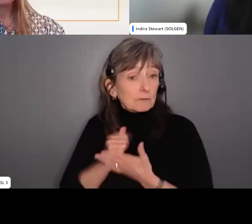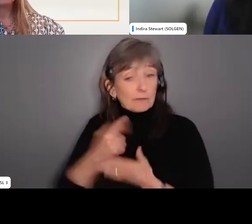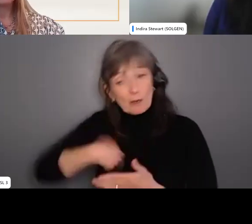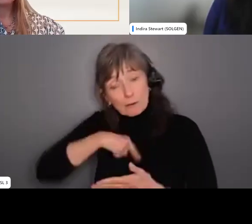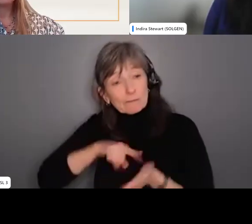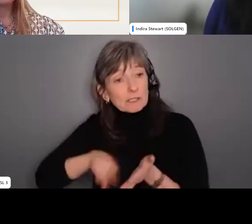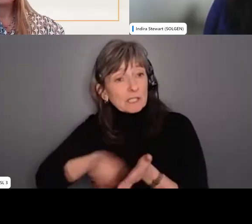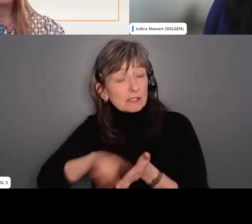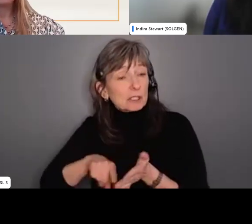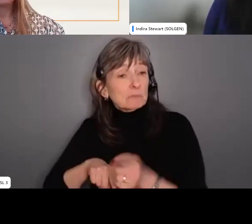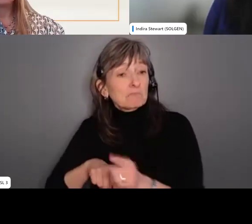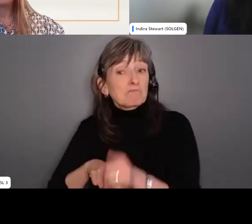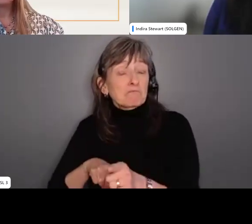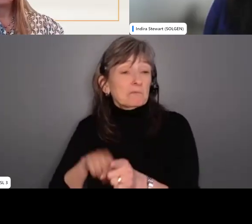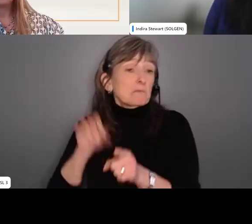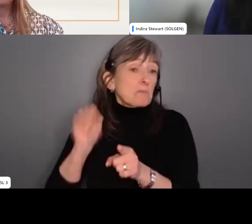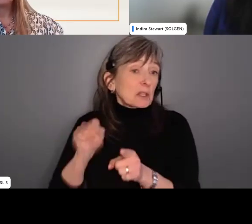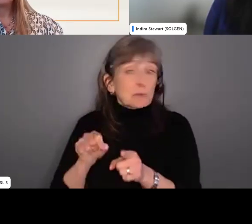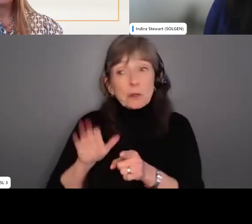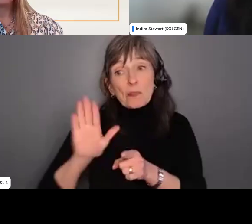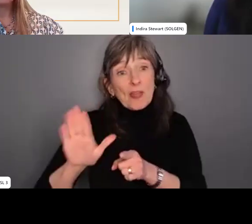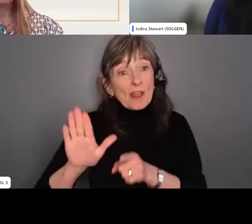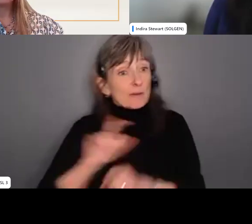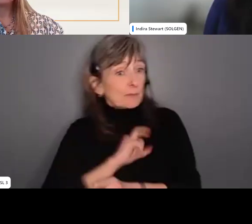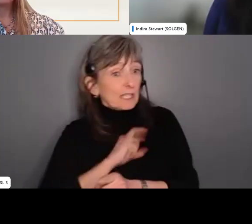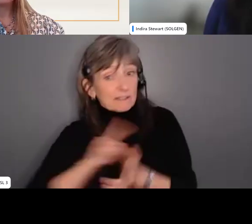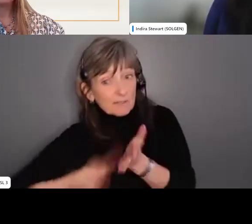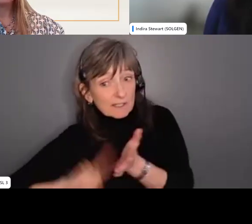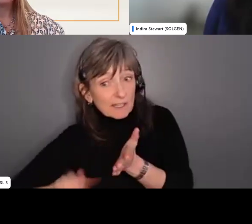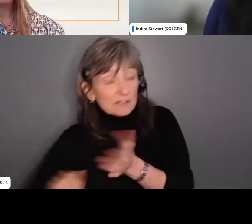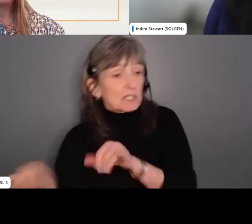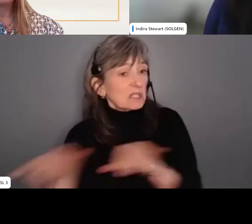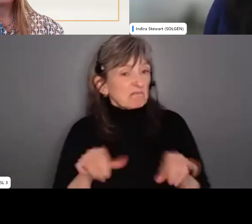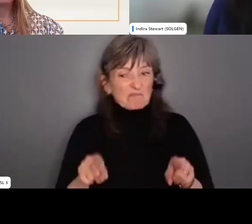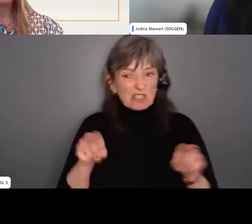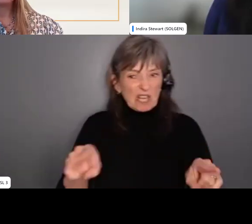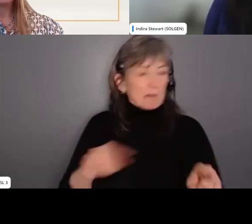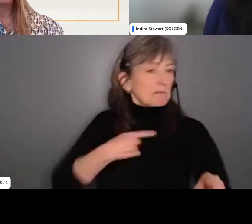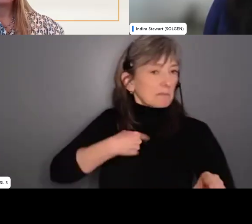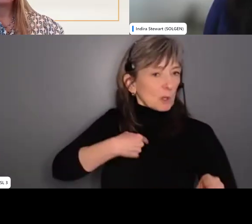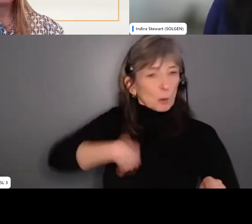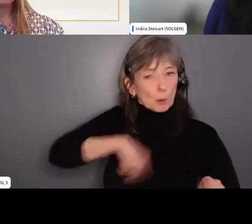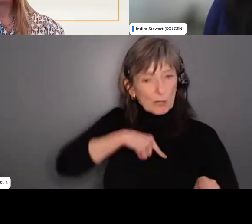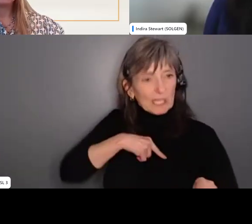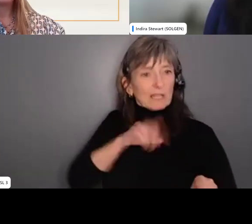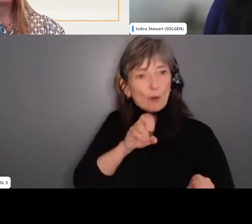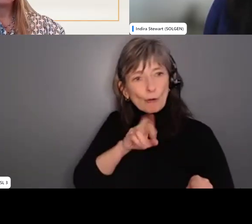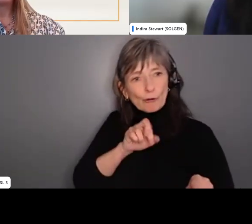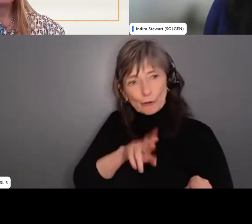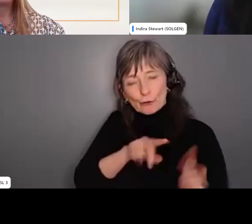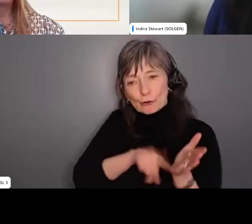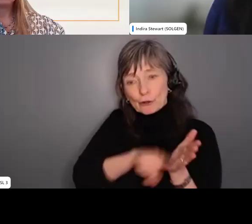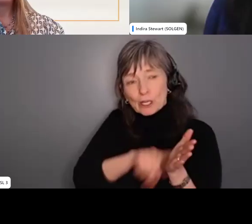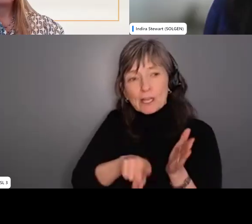a parallel justice system investigation going on. So much of our information for DVDRC comes from